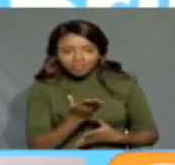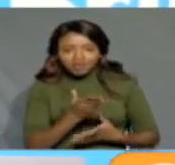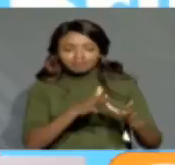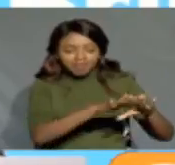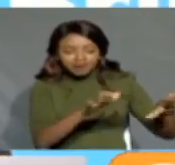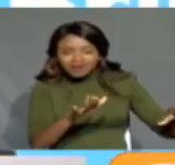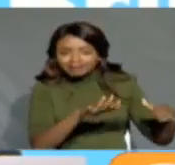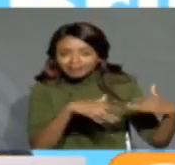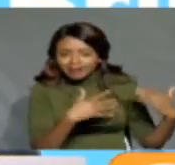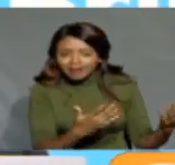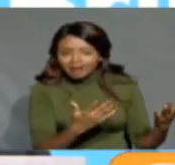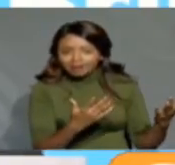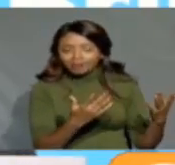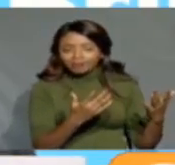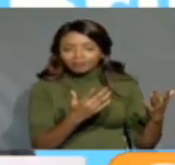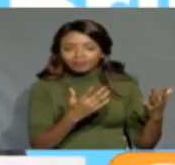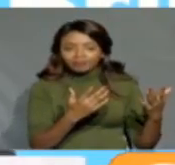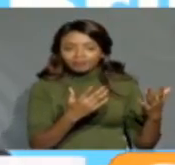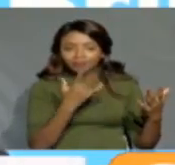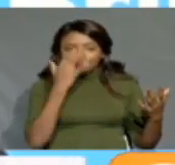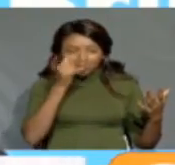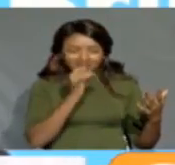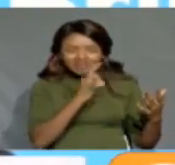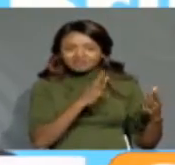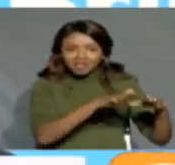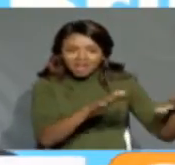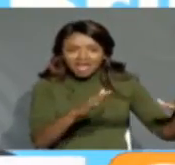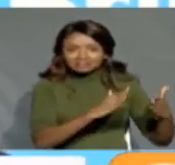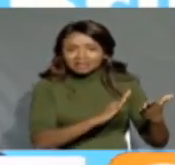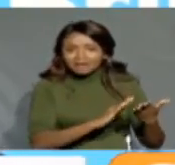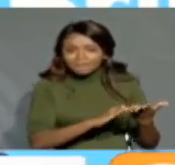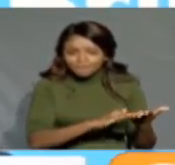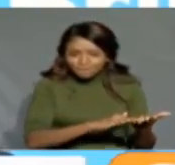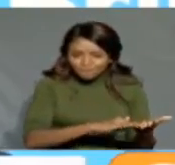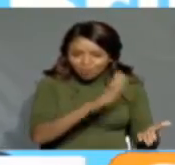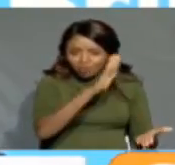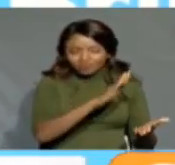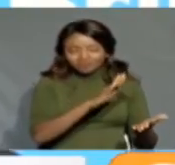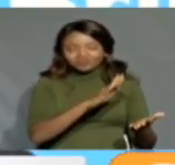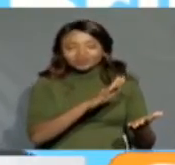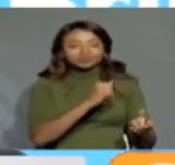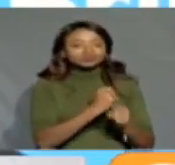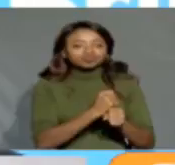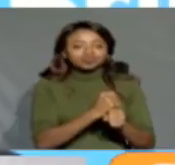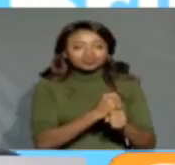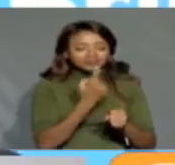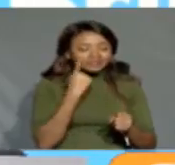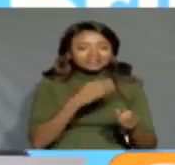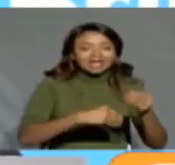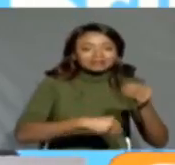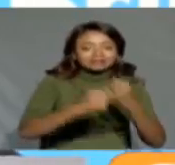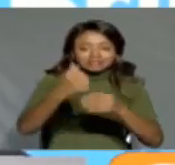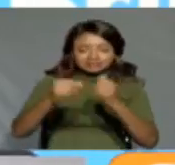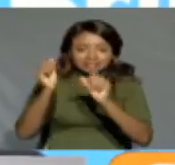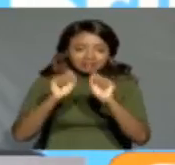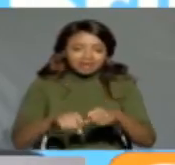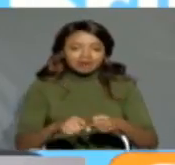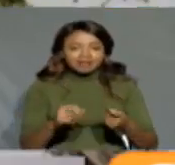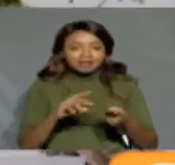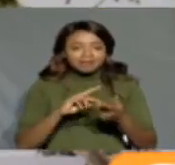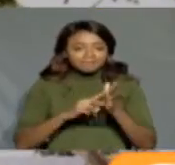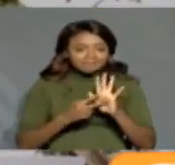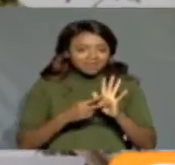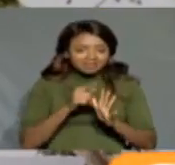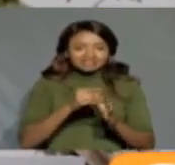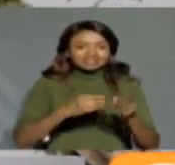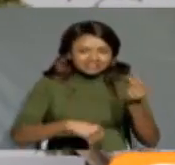occupy. That which is surplus to our need, we shall look at disposing. But this is not a fire